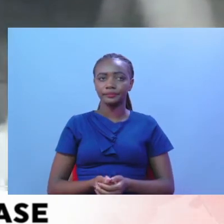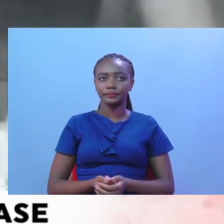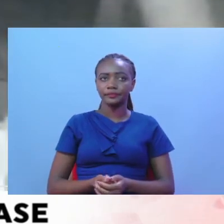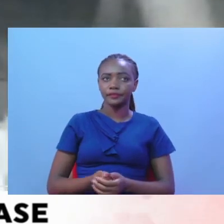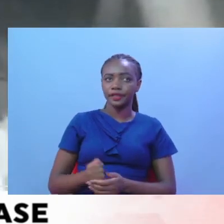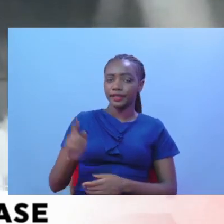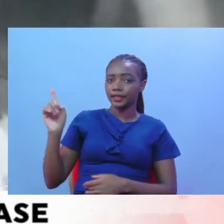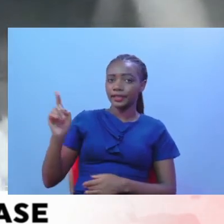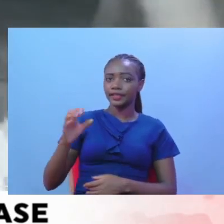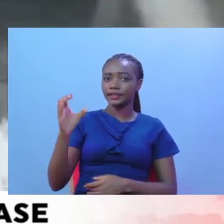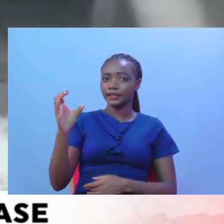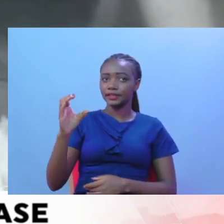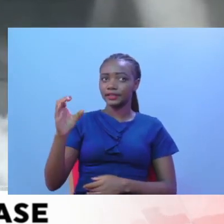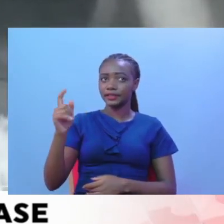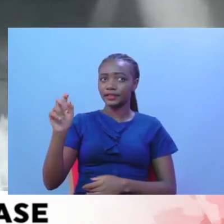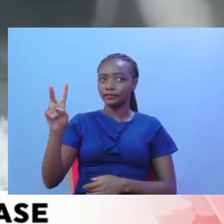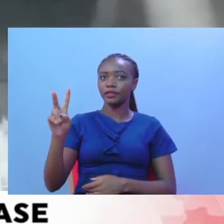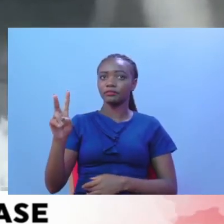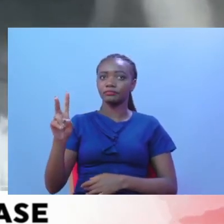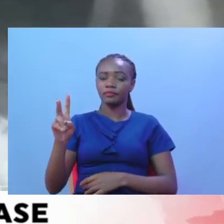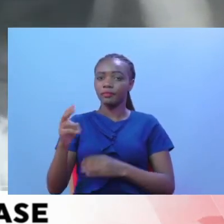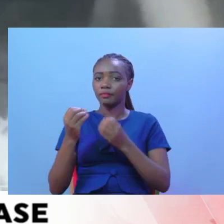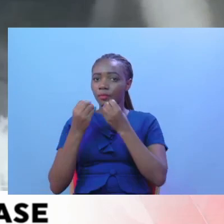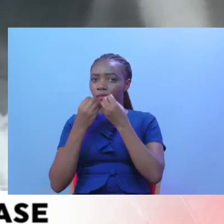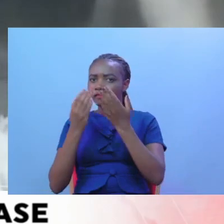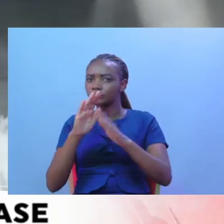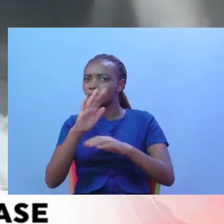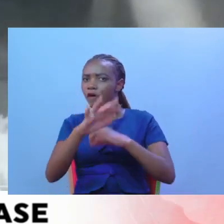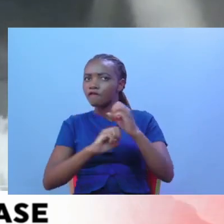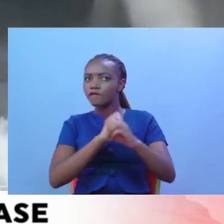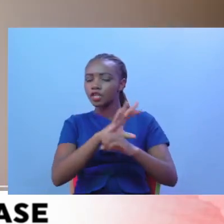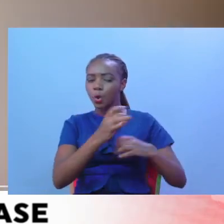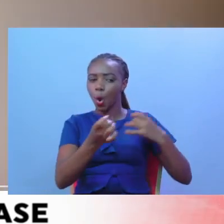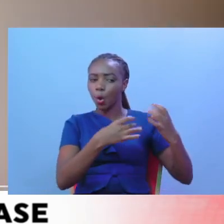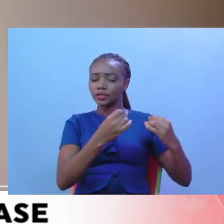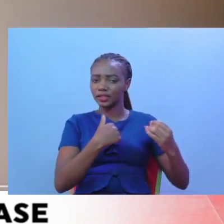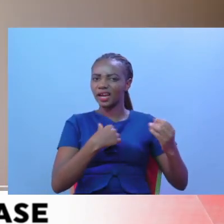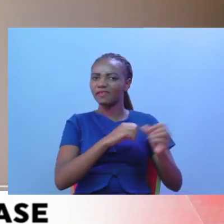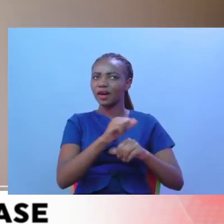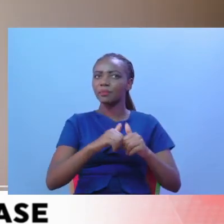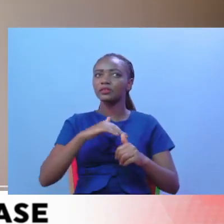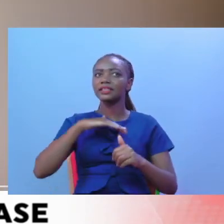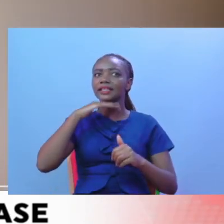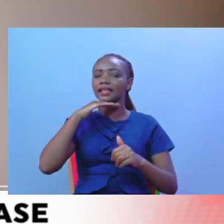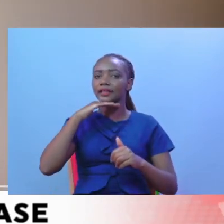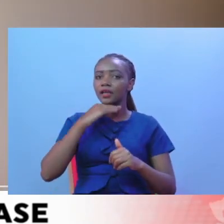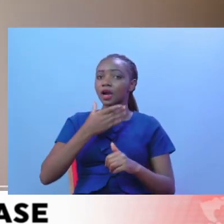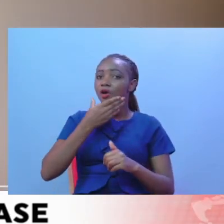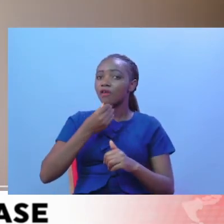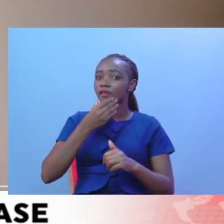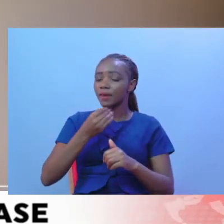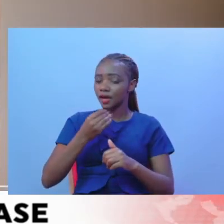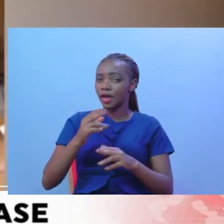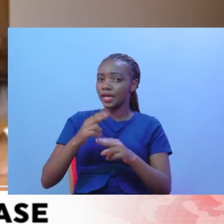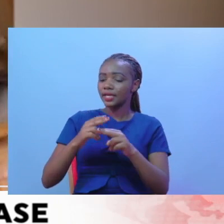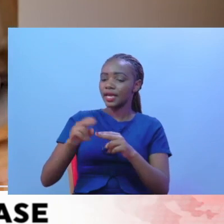This CCTV footage shared by the deceased family has raised concerns over the nature of death of Nelson Otsianda, who was a mathematics